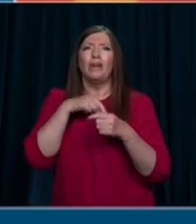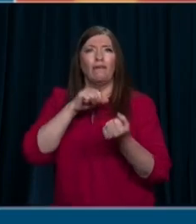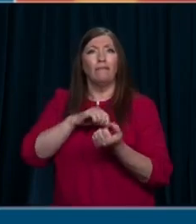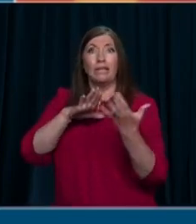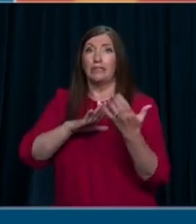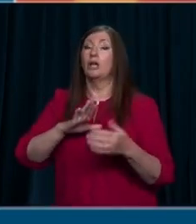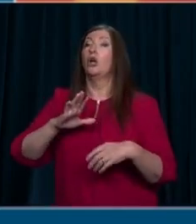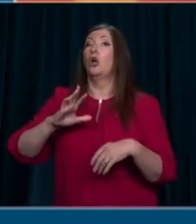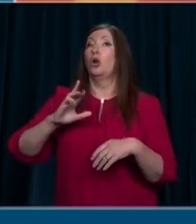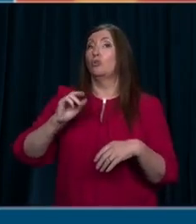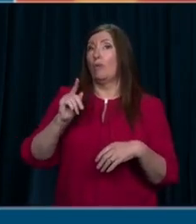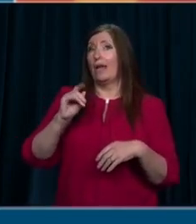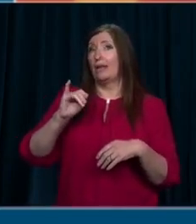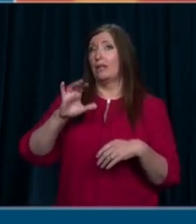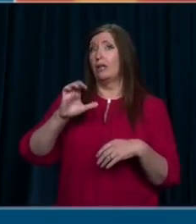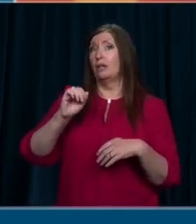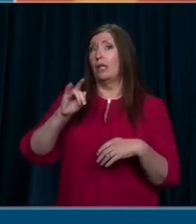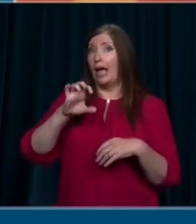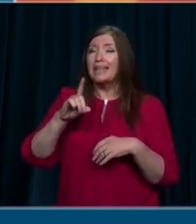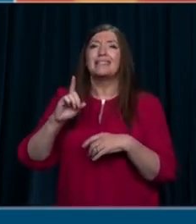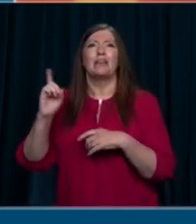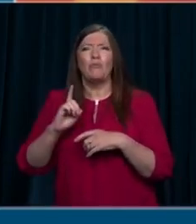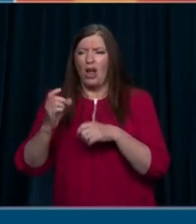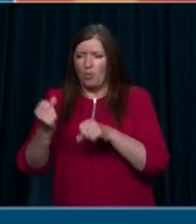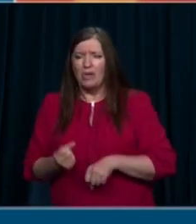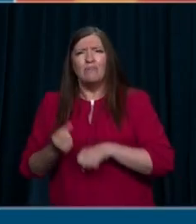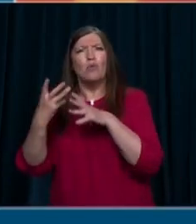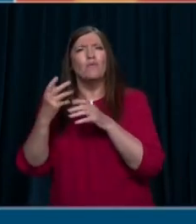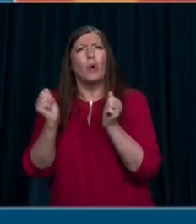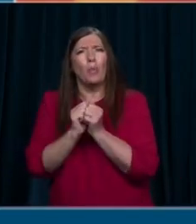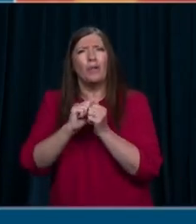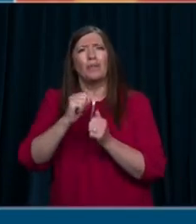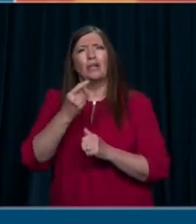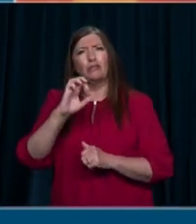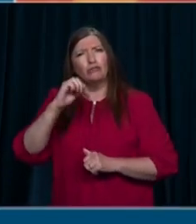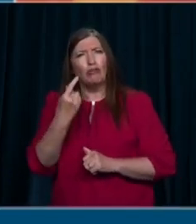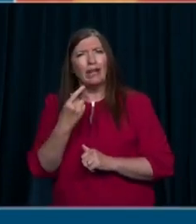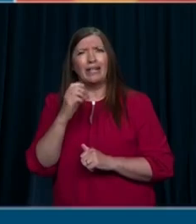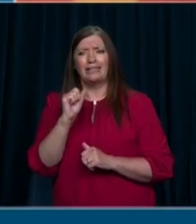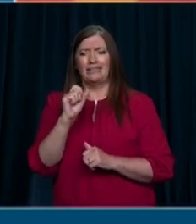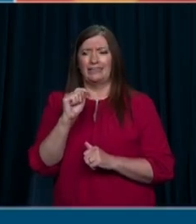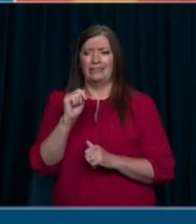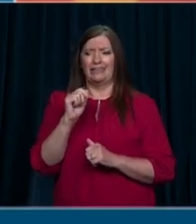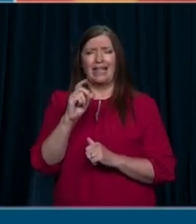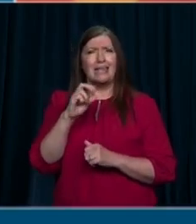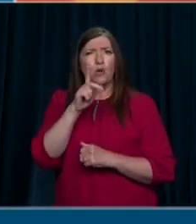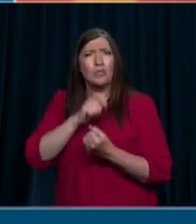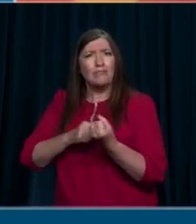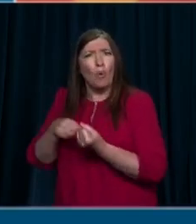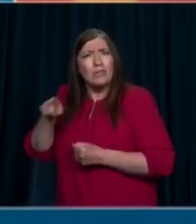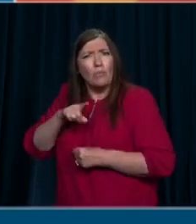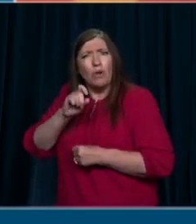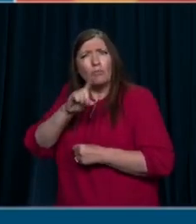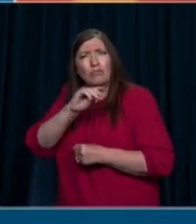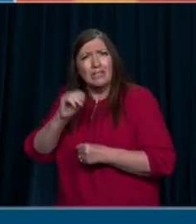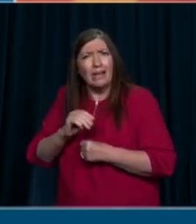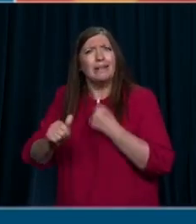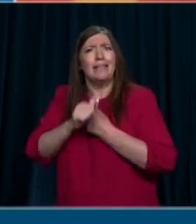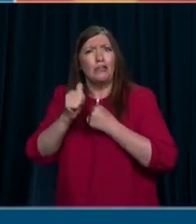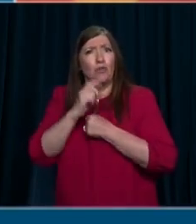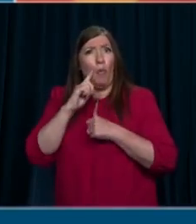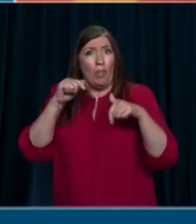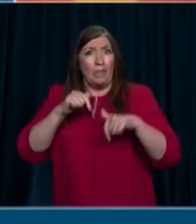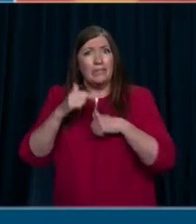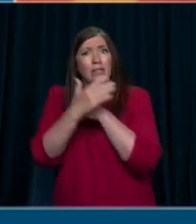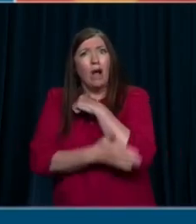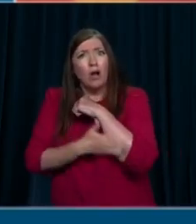Democrats, and they need to be removed, along with Greg Stanton, who is supporting it 100%. It is the Democrat policies that is the danger to this country. I know what's